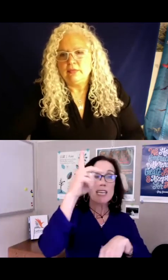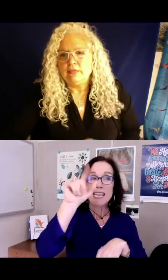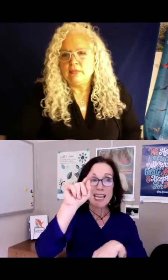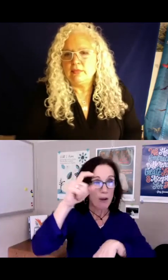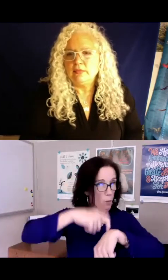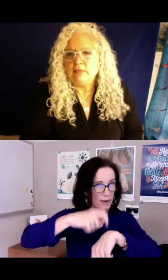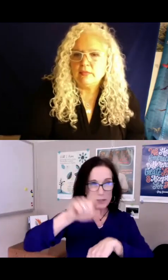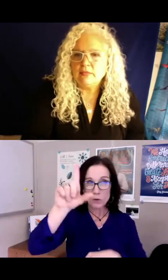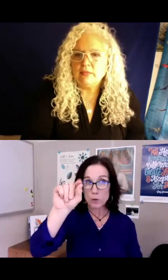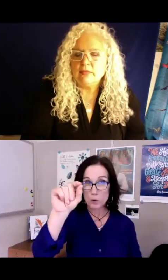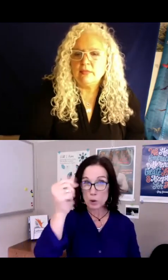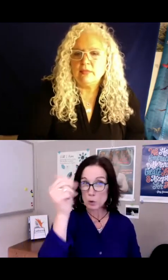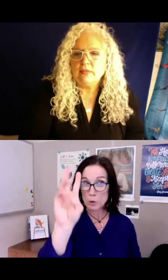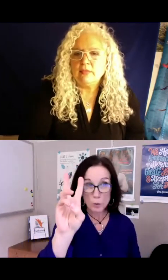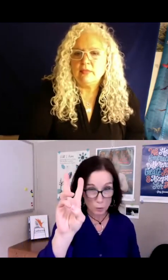We did get